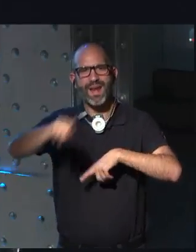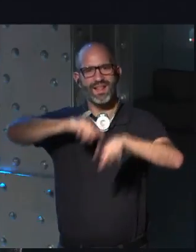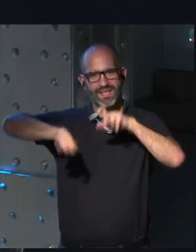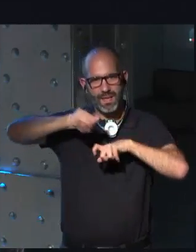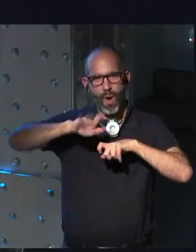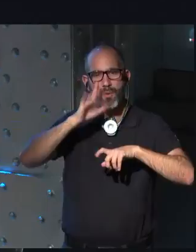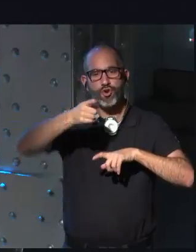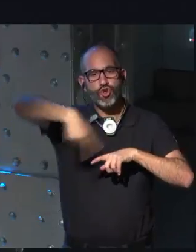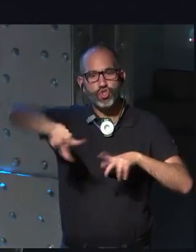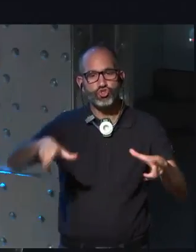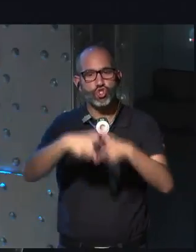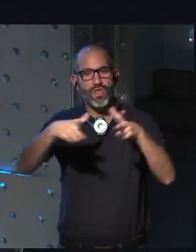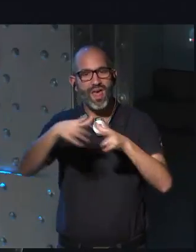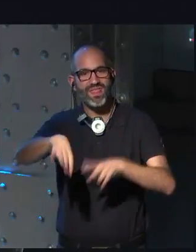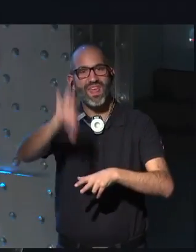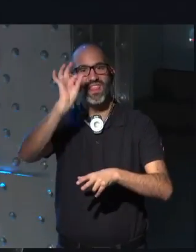it.